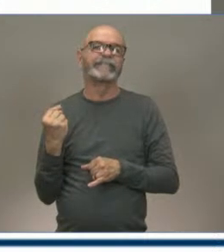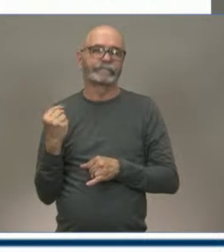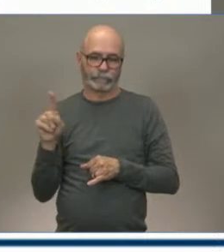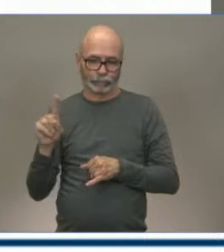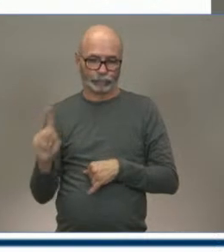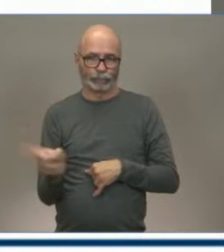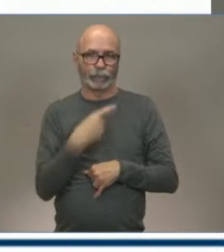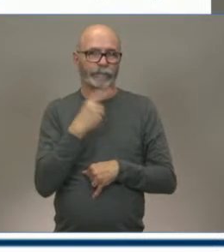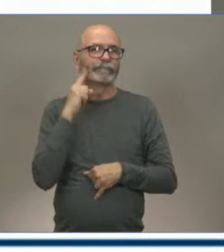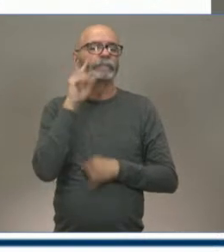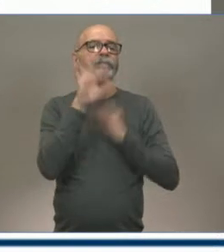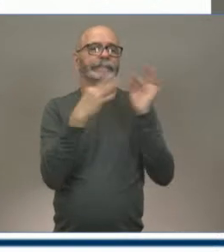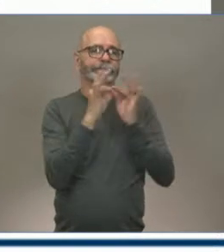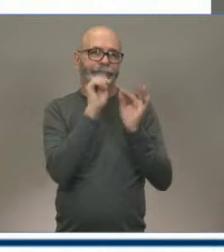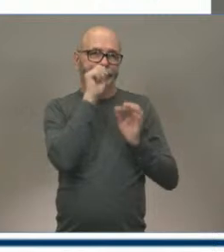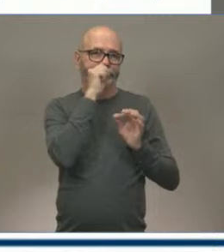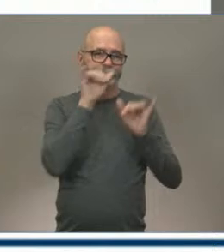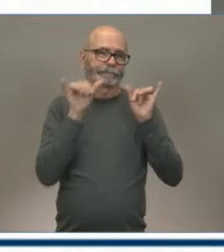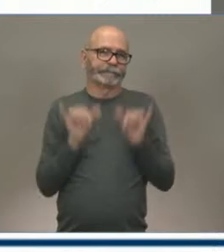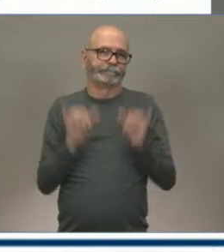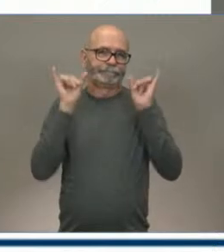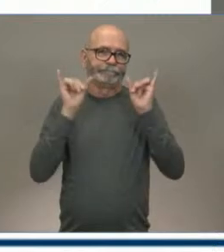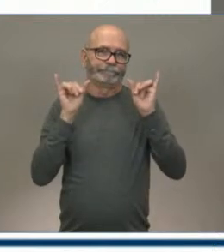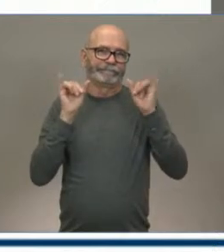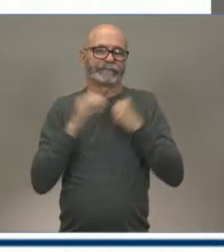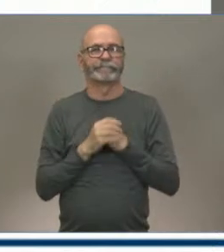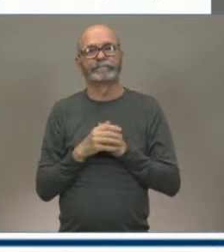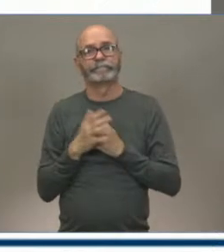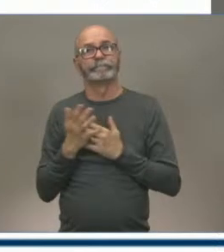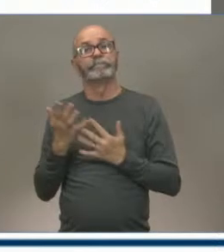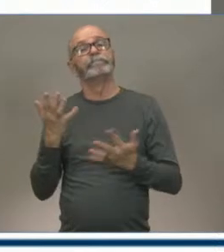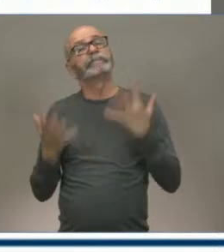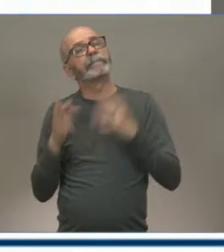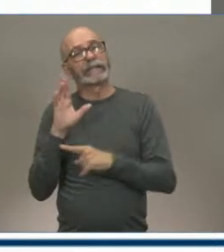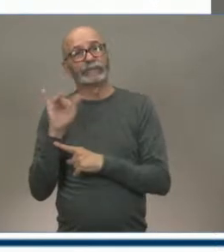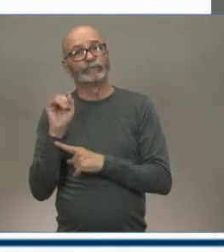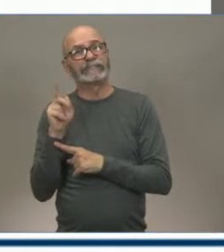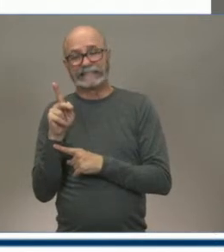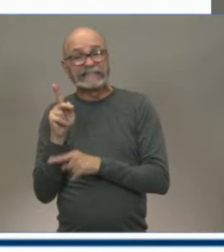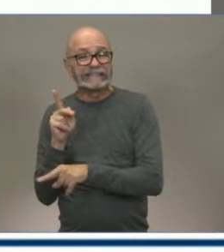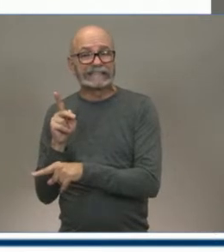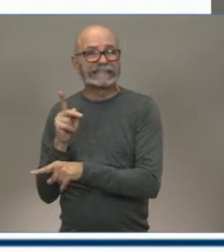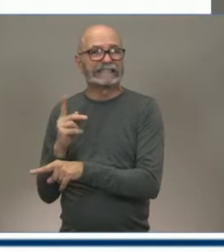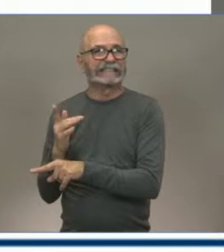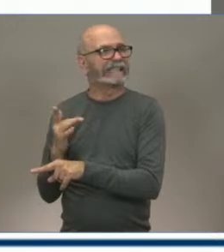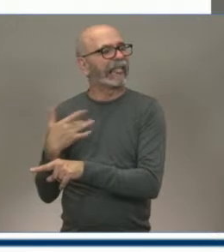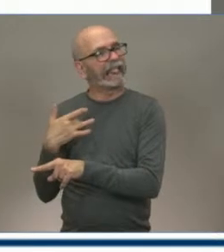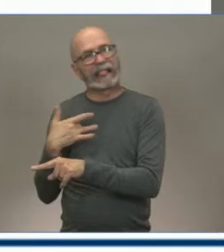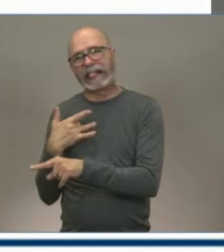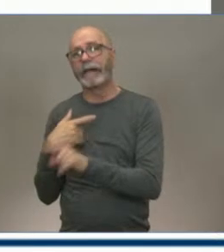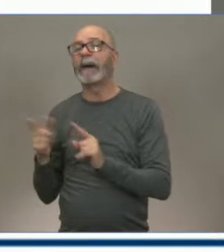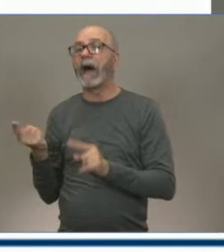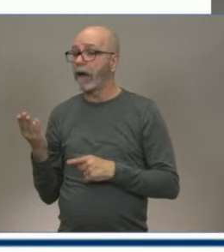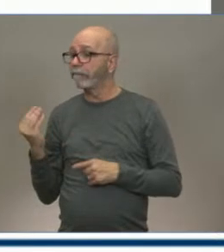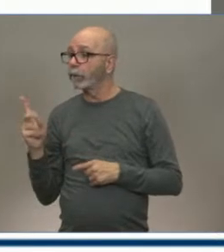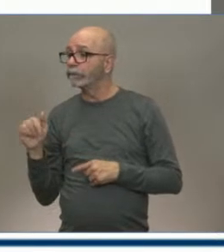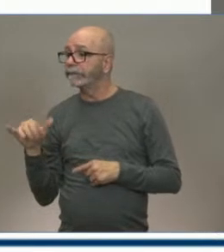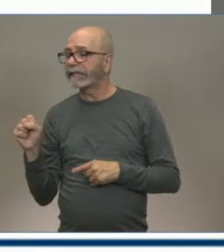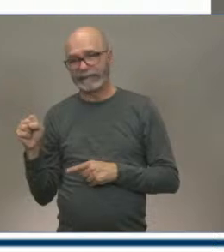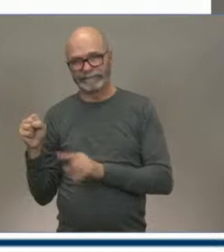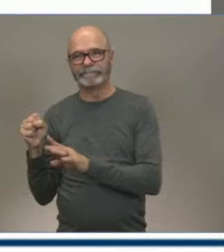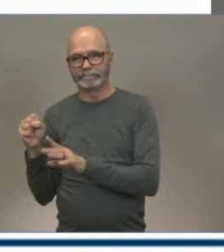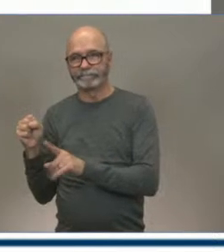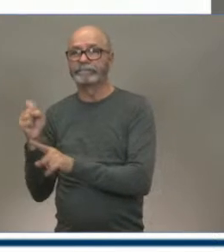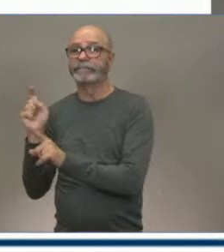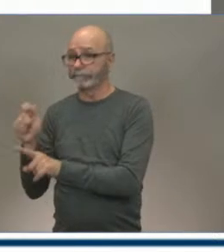Brunswick increases their risk, we're saying that you need to isolate until you get a negative test. If you just have visitors from